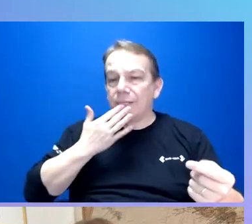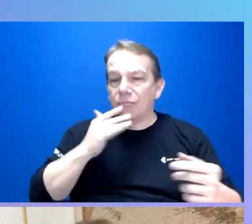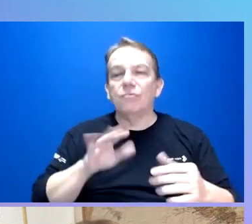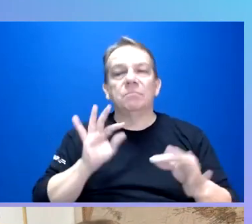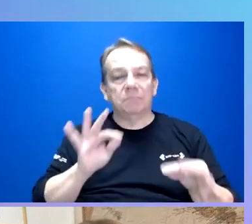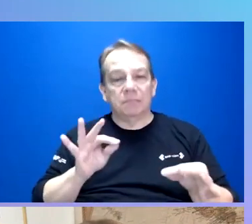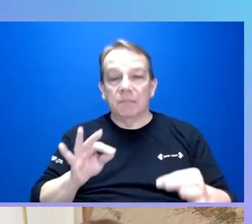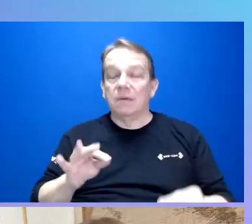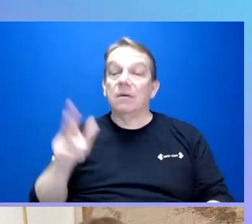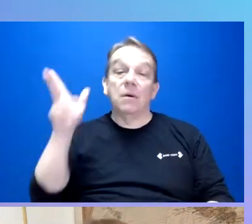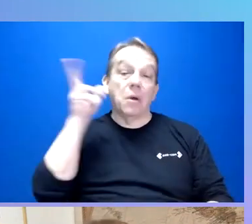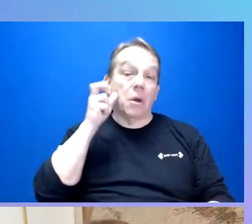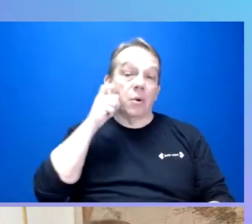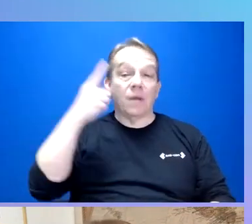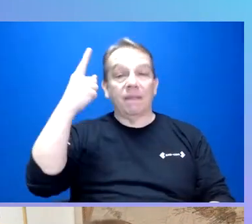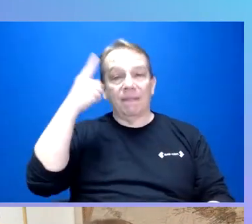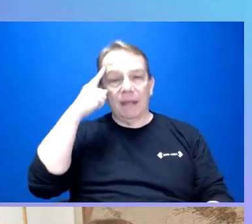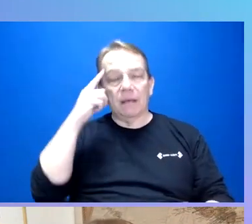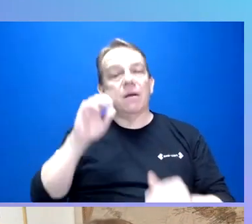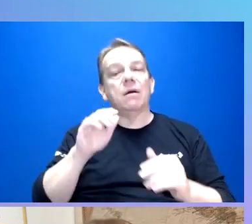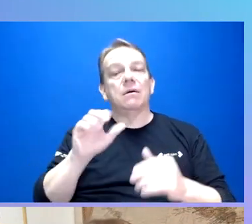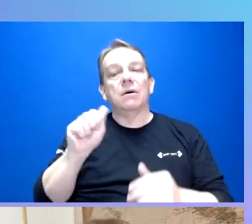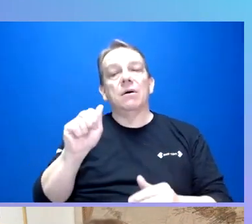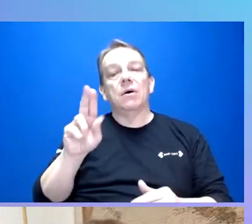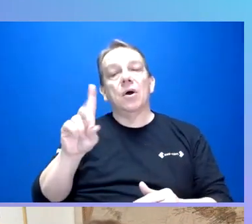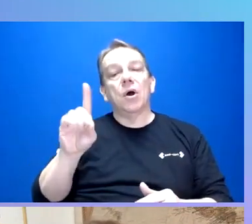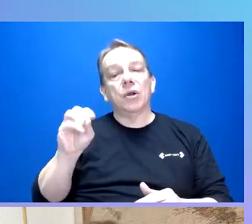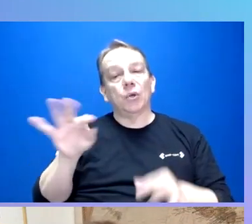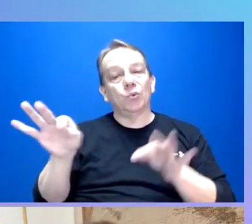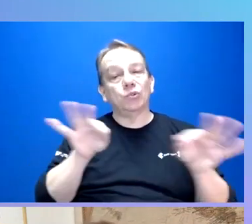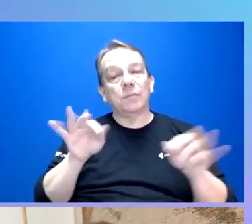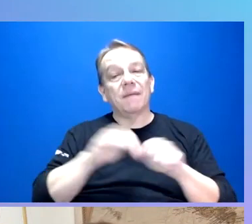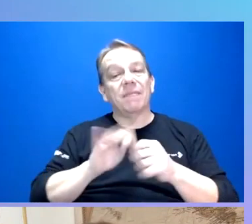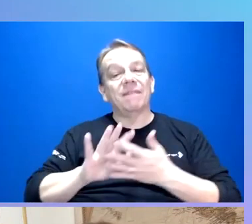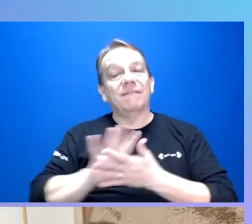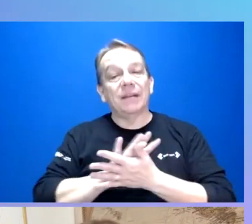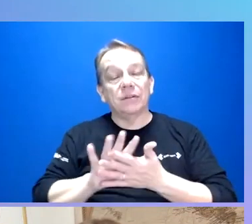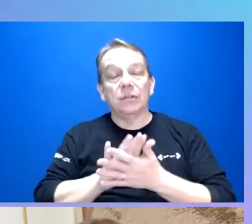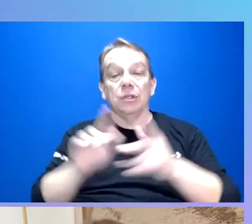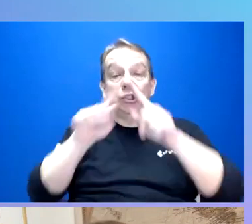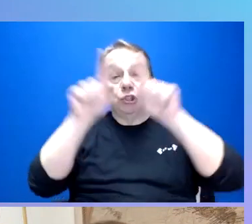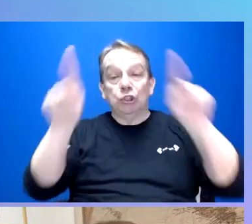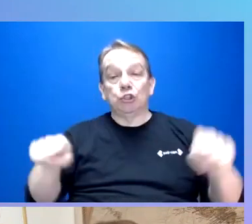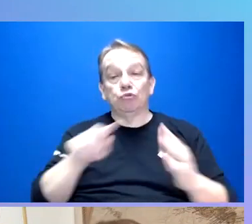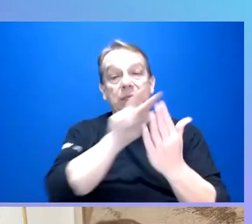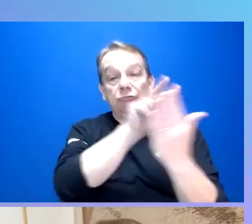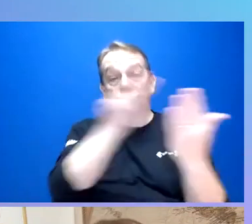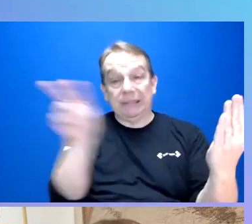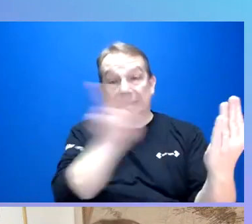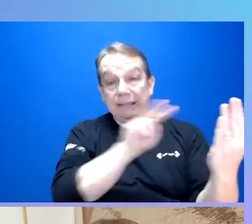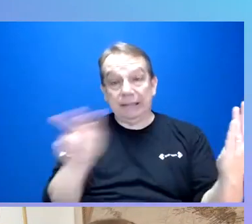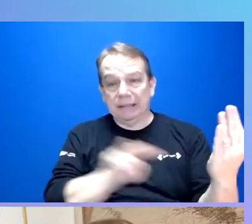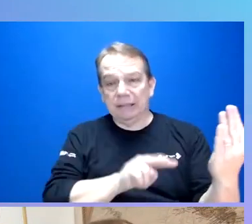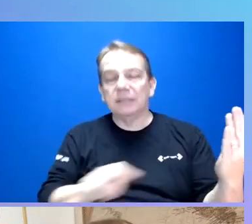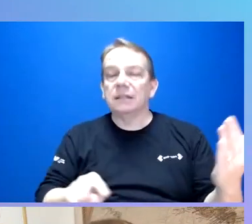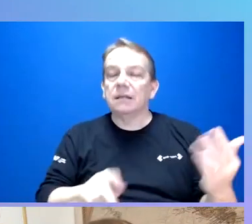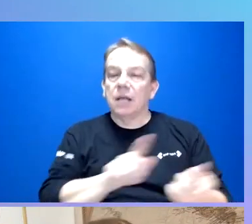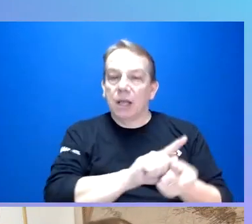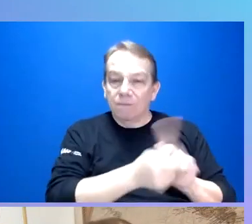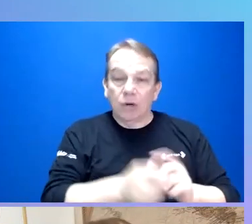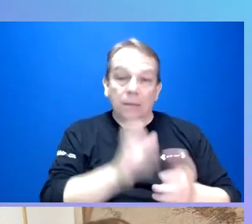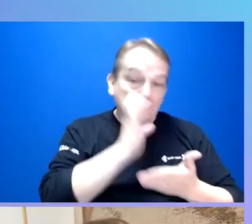For audio, we think of audio description on our videos, right? We think of screen readers, so converting digital text and components